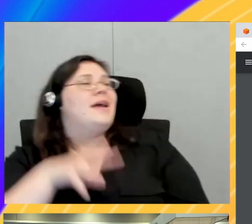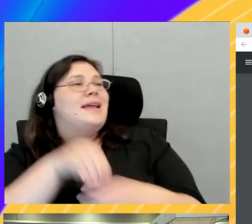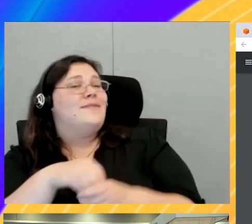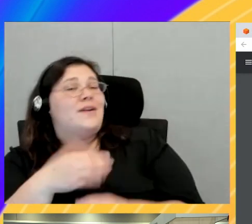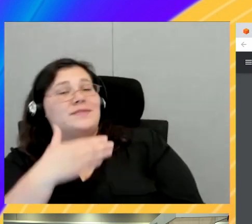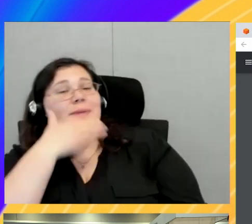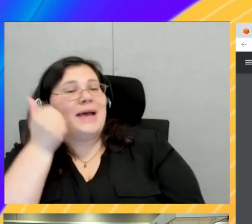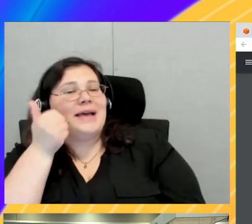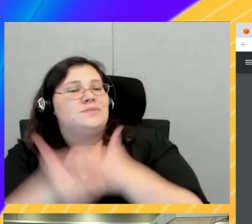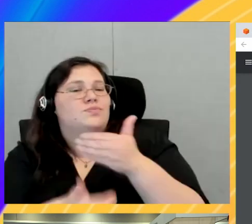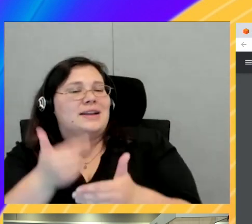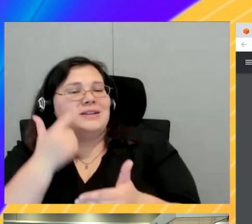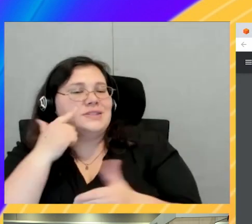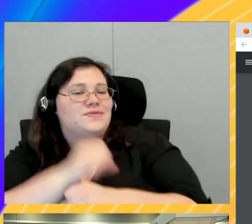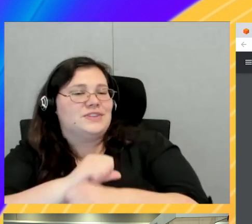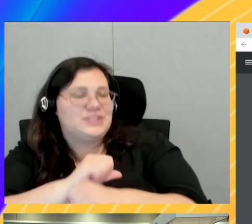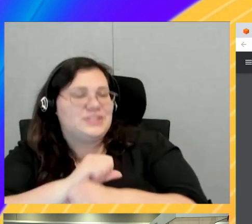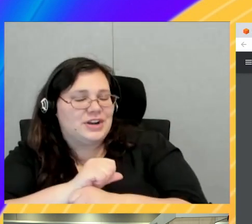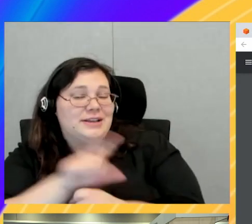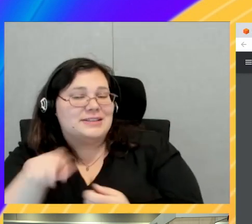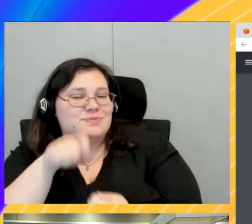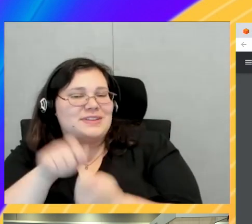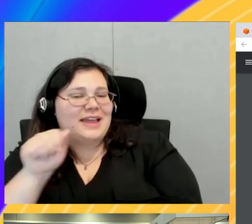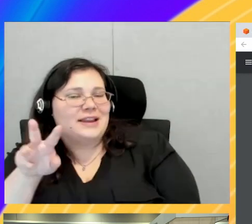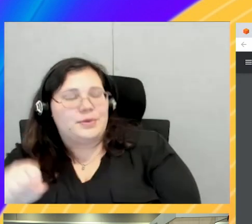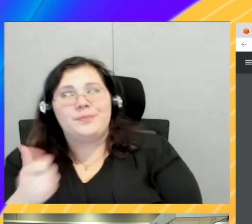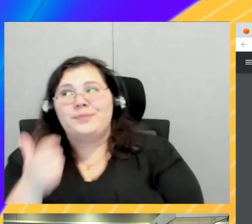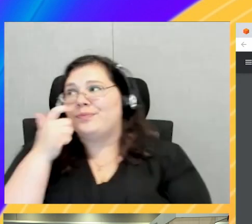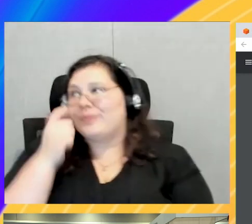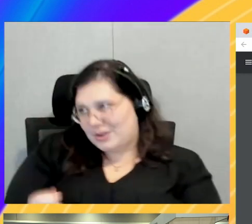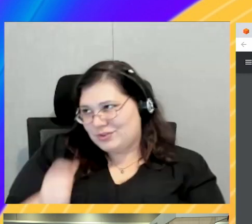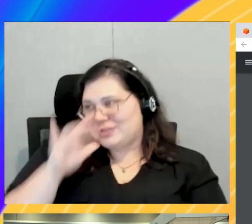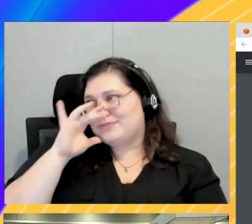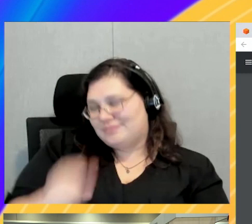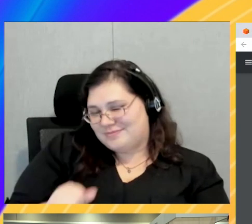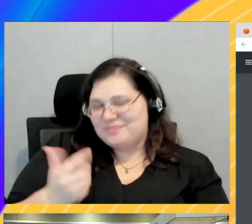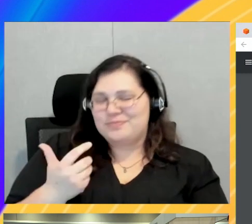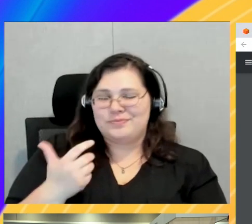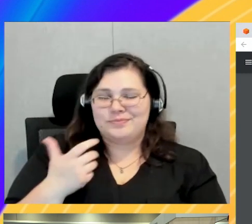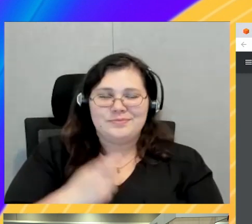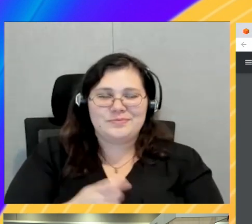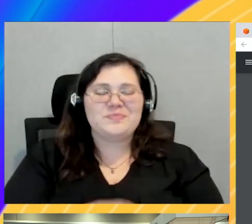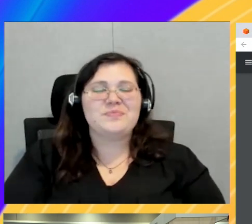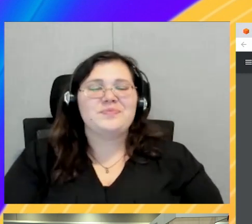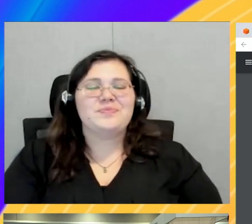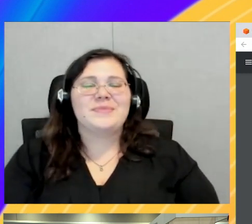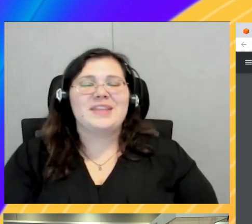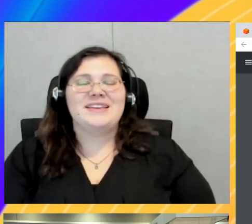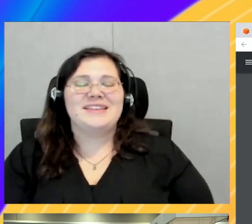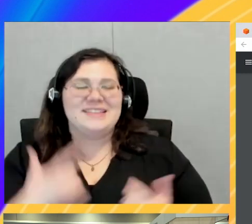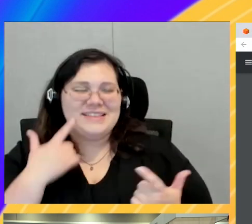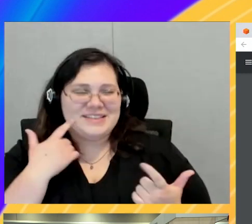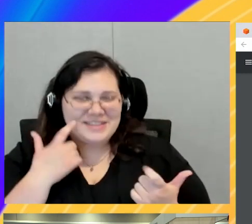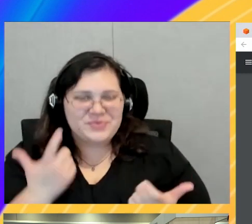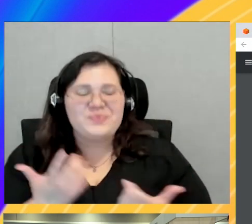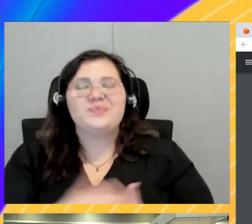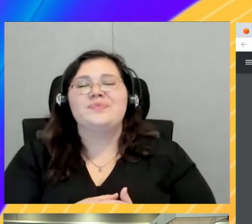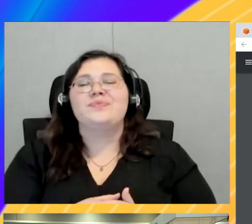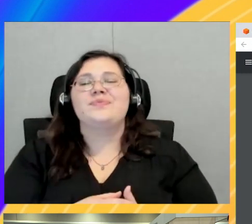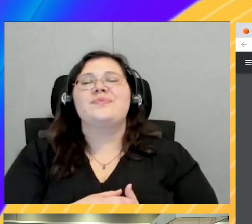AWS security. Yep. That's fascinating. Isn't Yep. it? When looking at these step-up